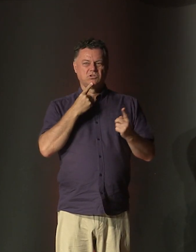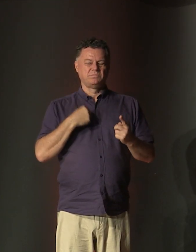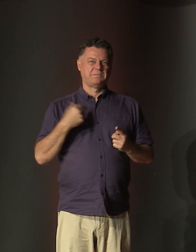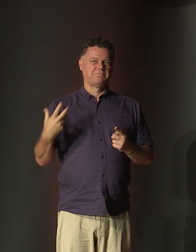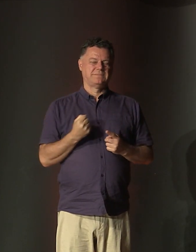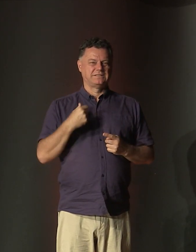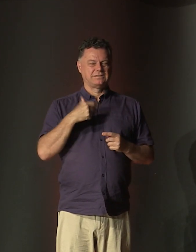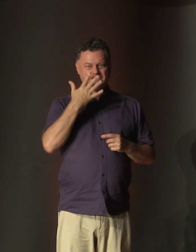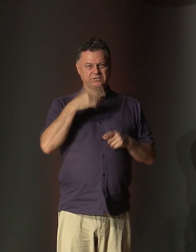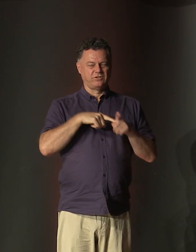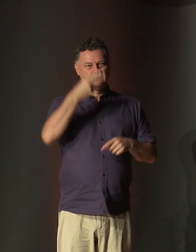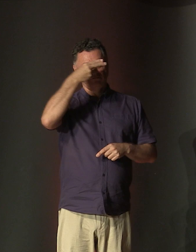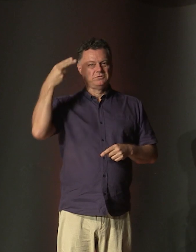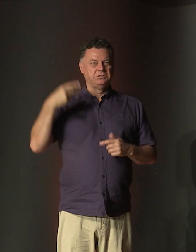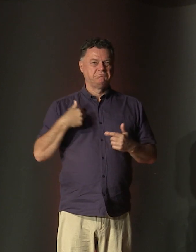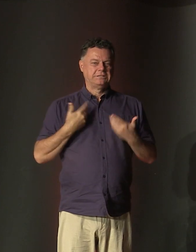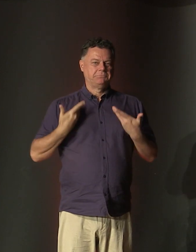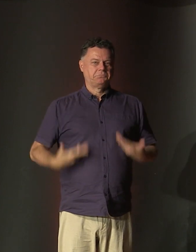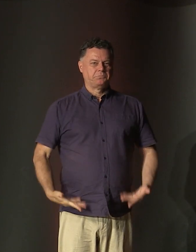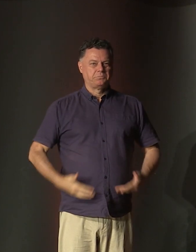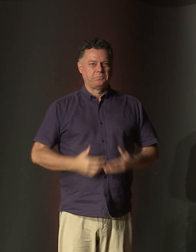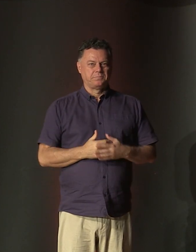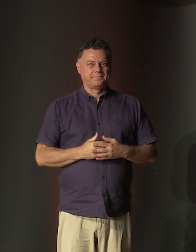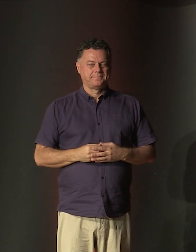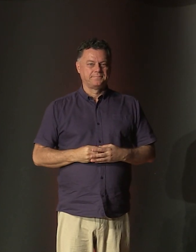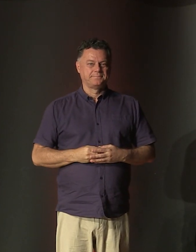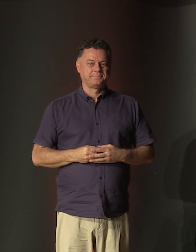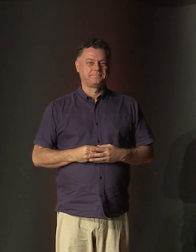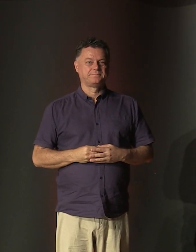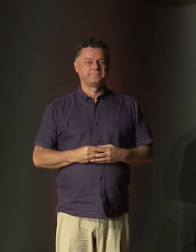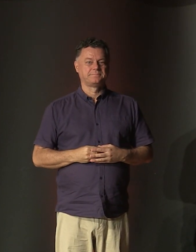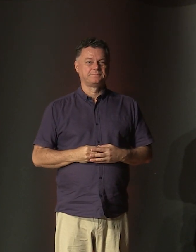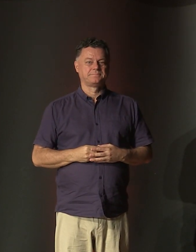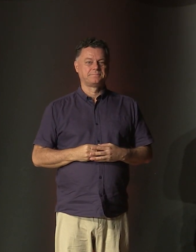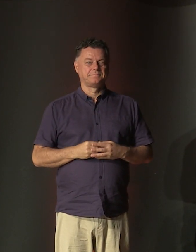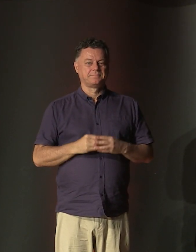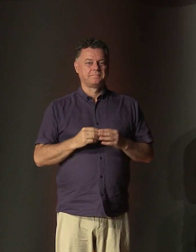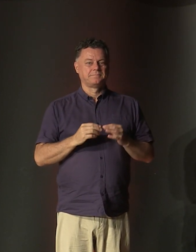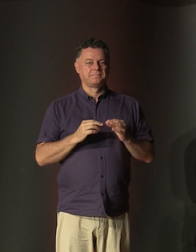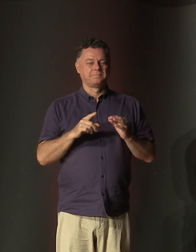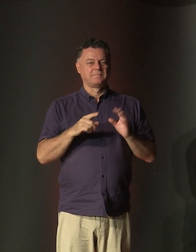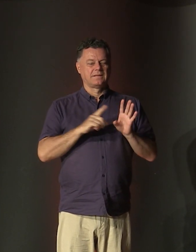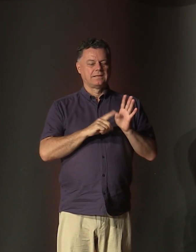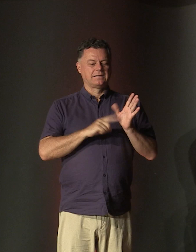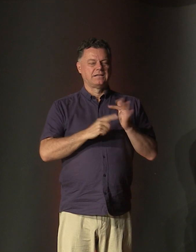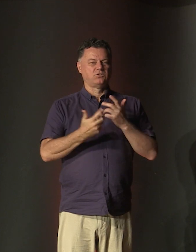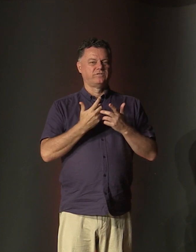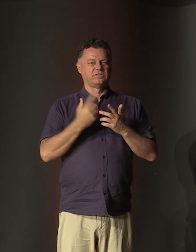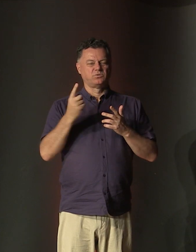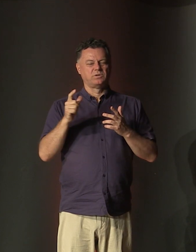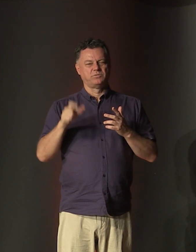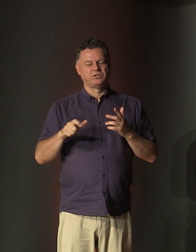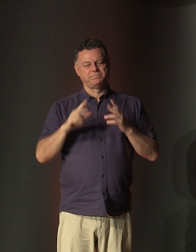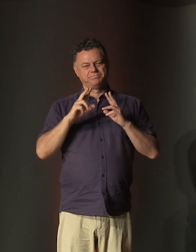this is who I am. Becca Levy at Yale University